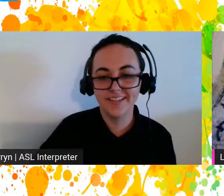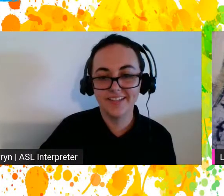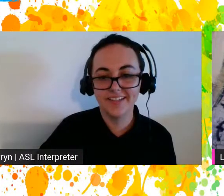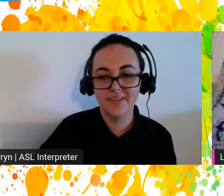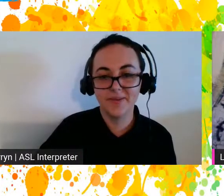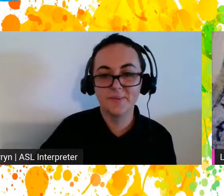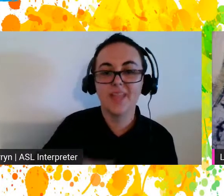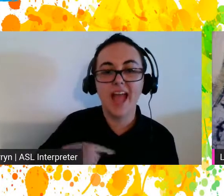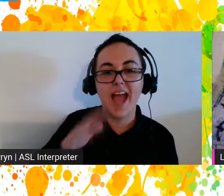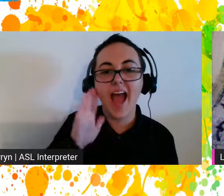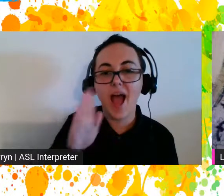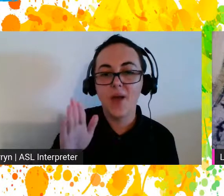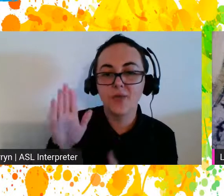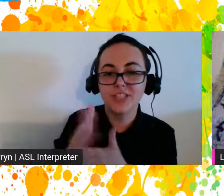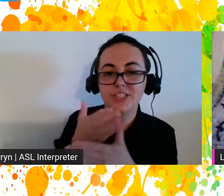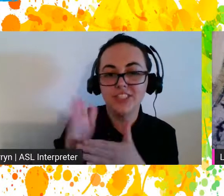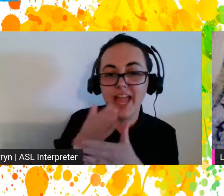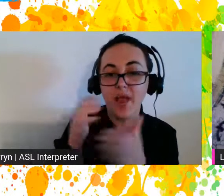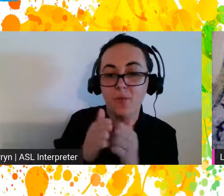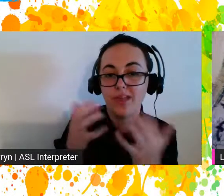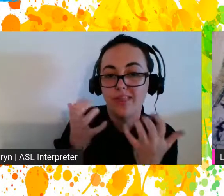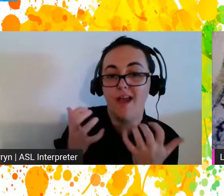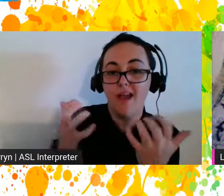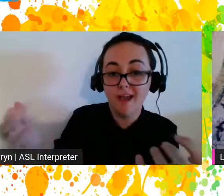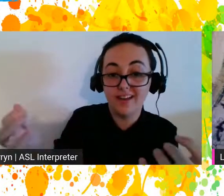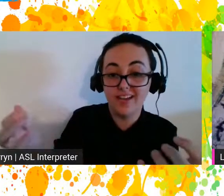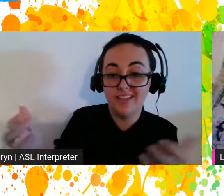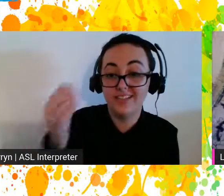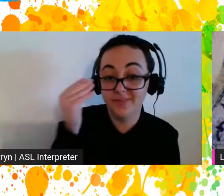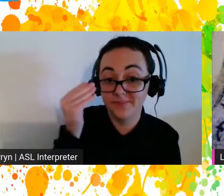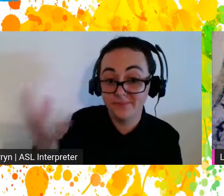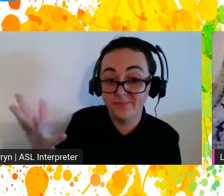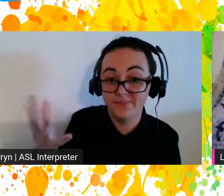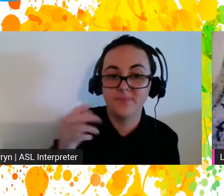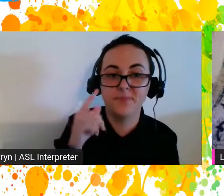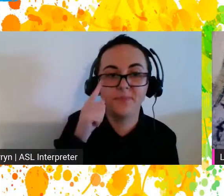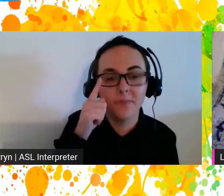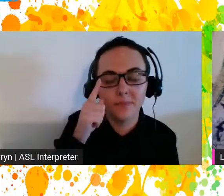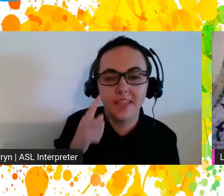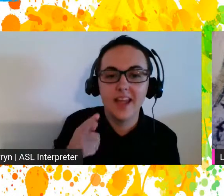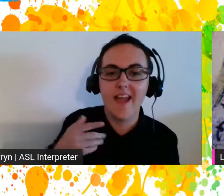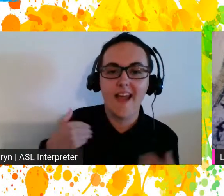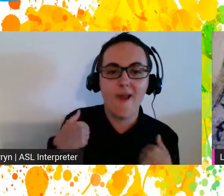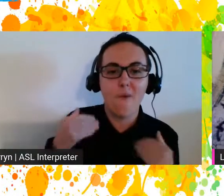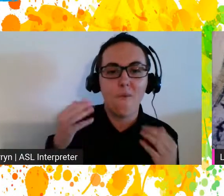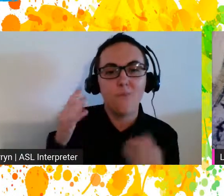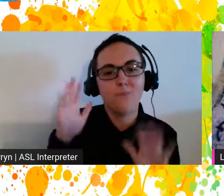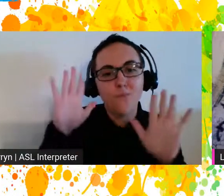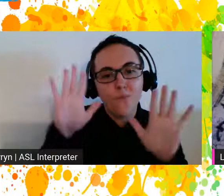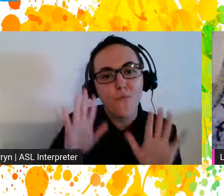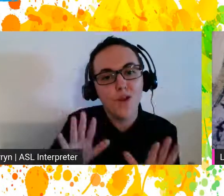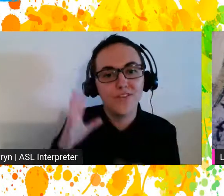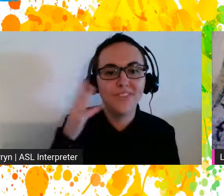I want to share with the people who are viewing this wonderful experience with